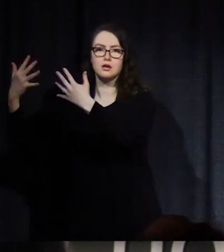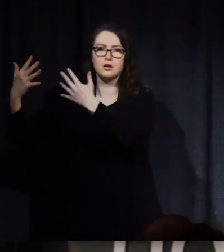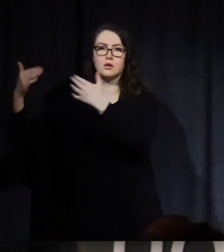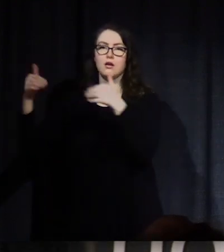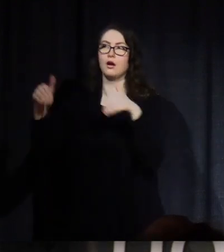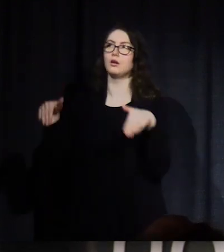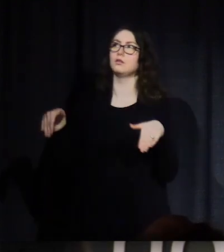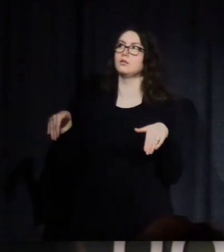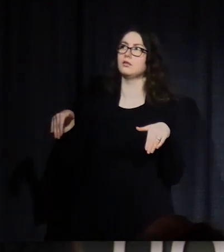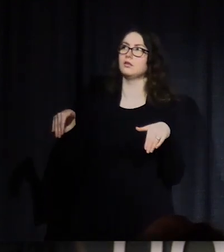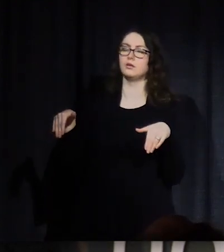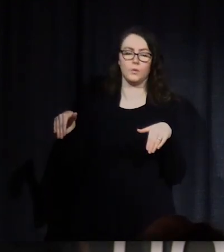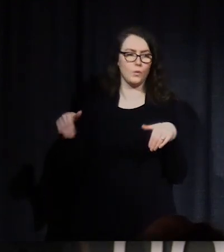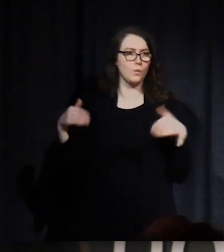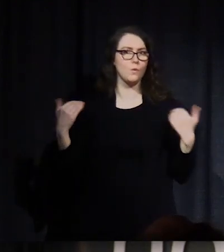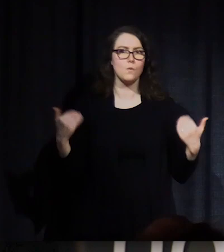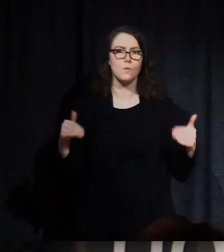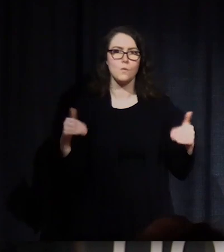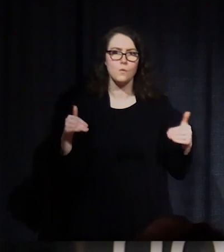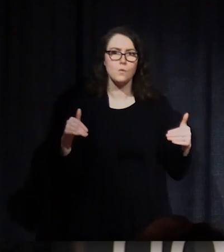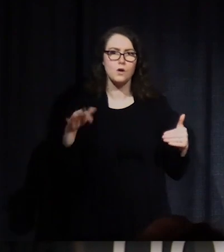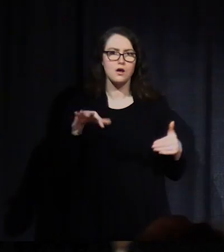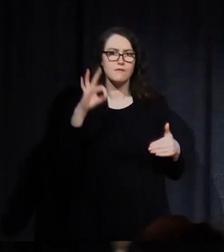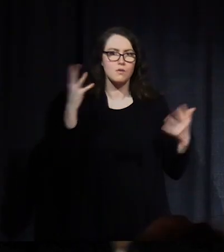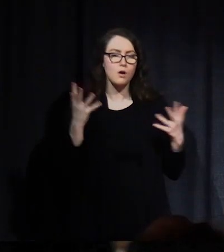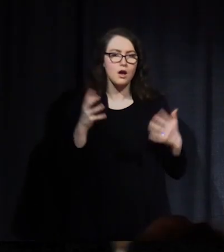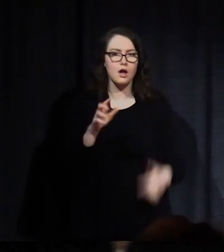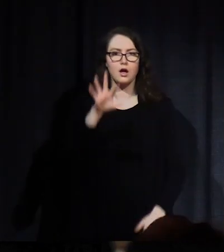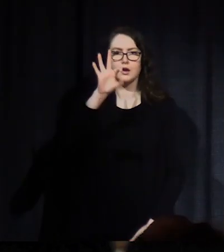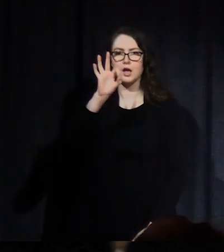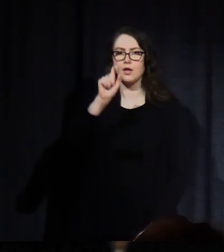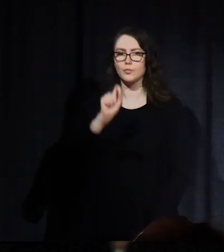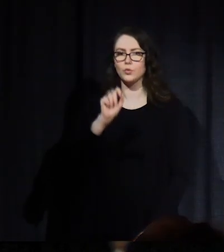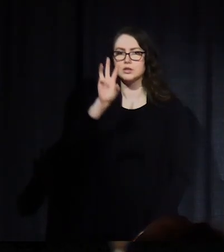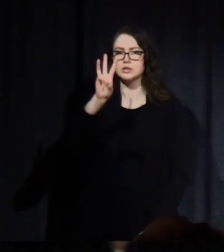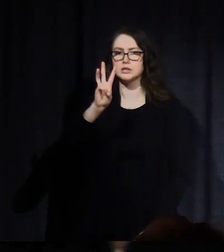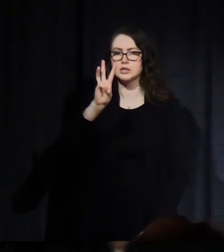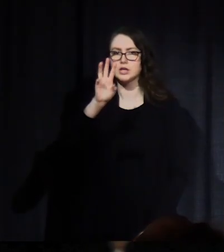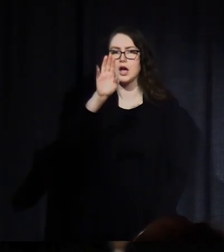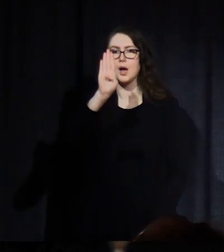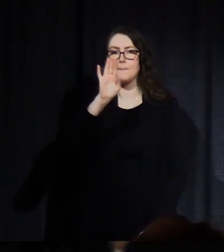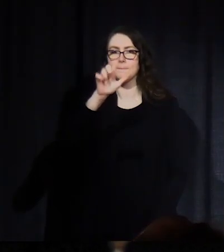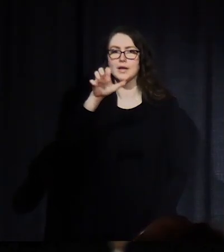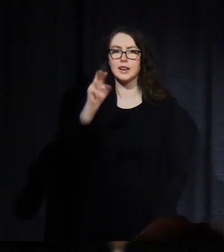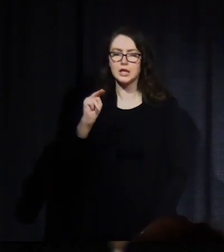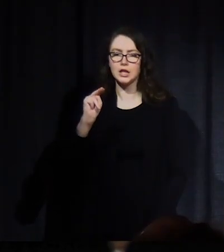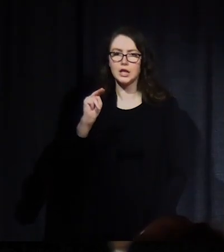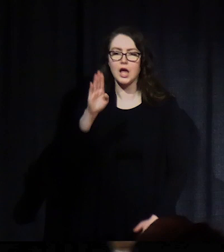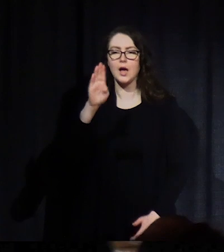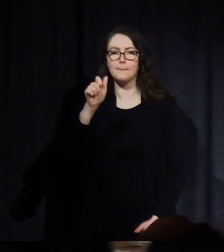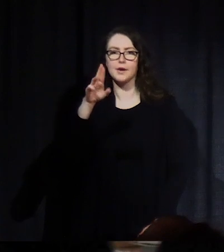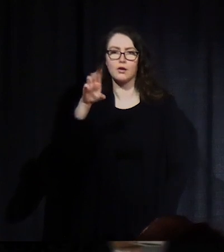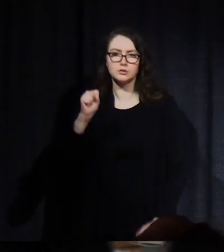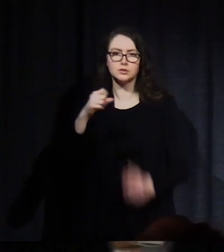The discovery was eventually confirmed at 9.6 billion barrels of oil, the largest discovery in North America